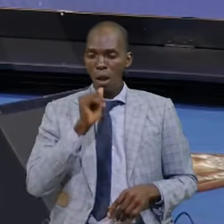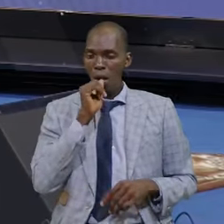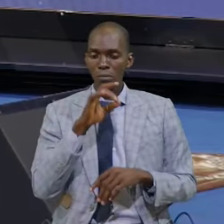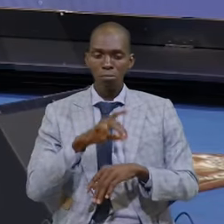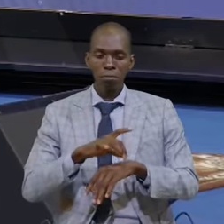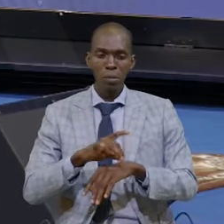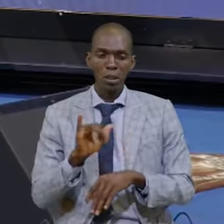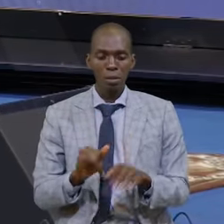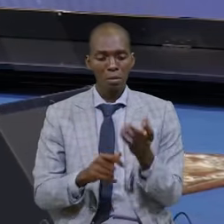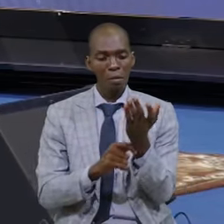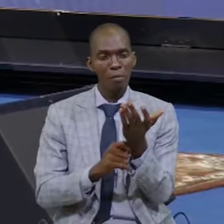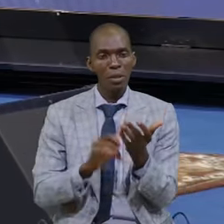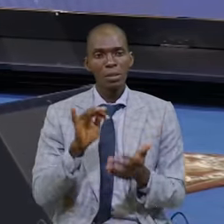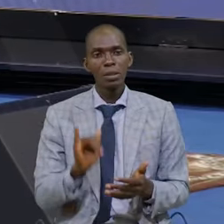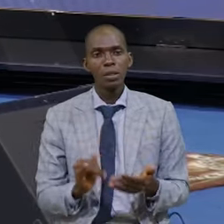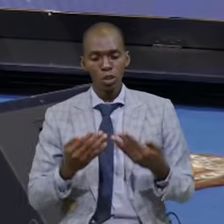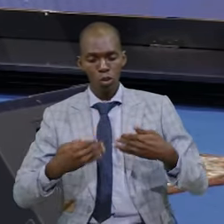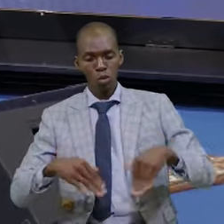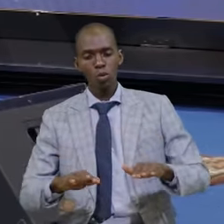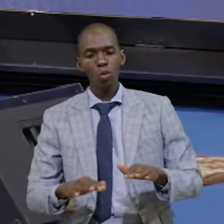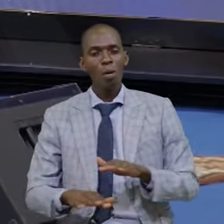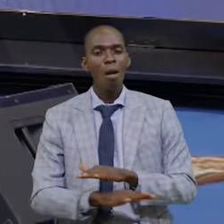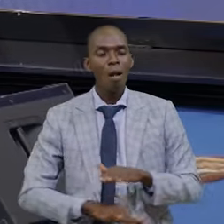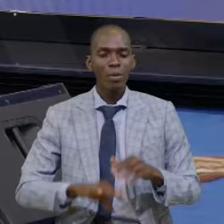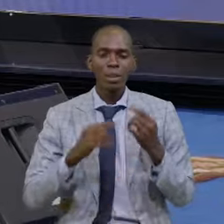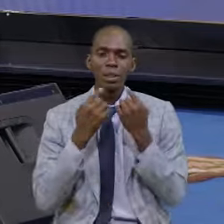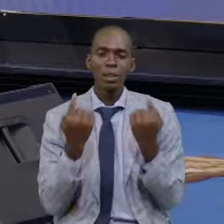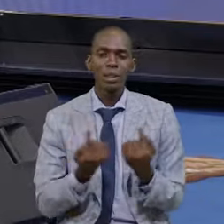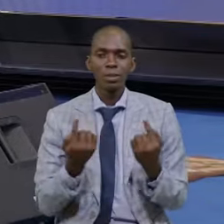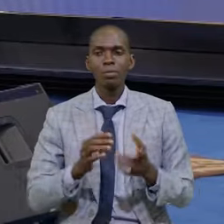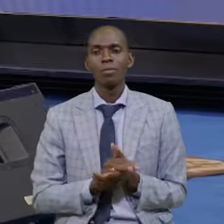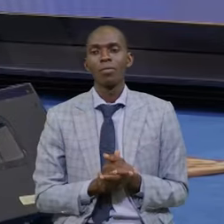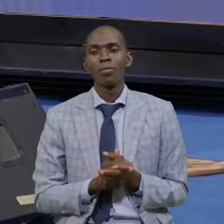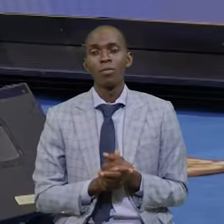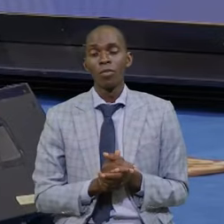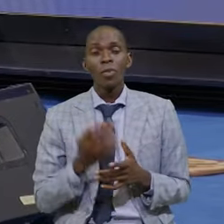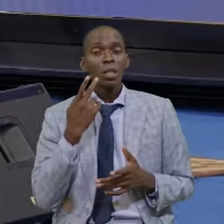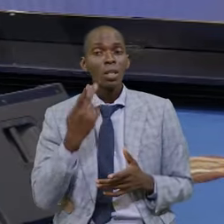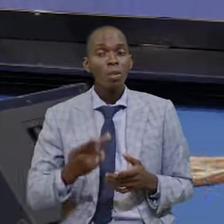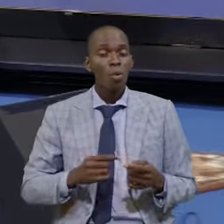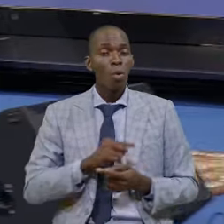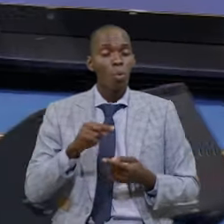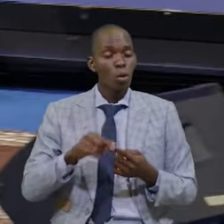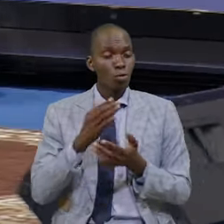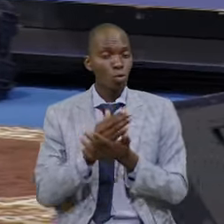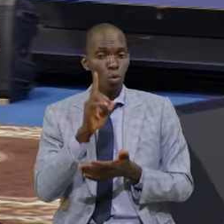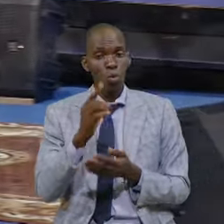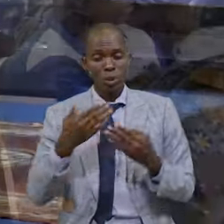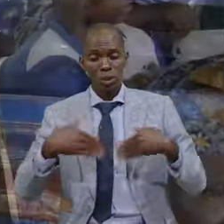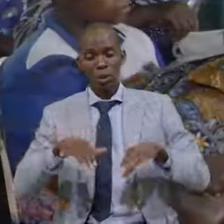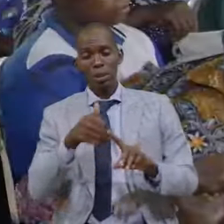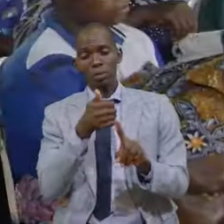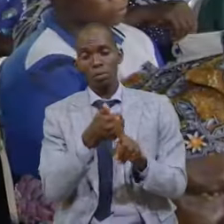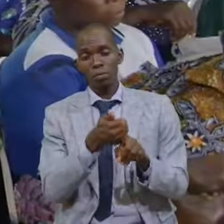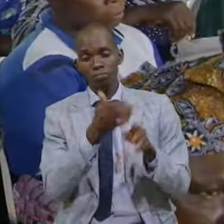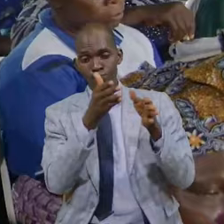carnal, sold under sin. You see, when somebody sells himself,